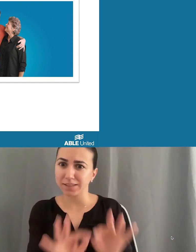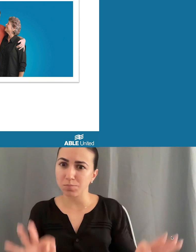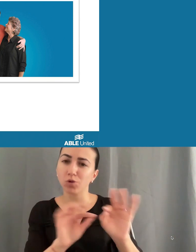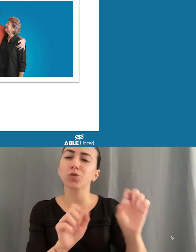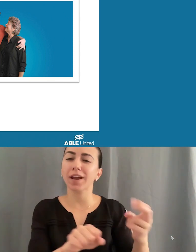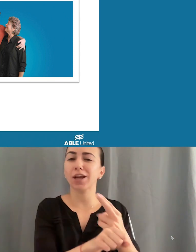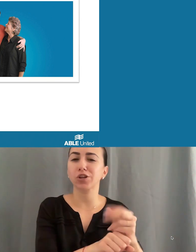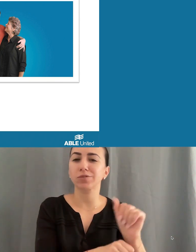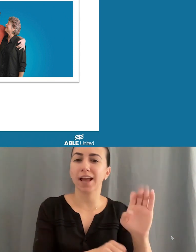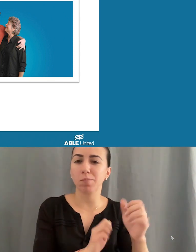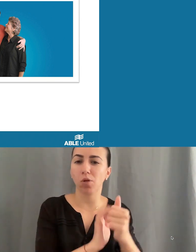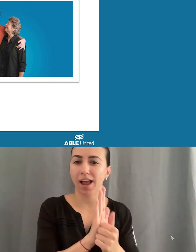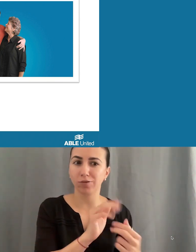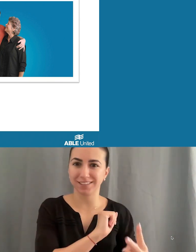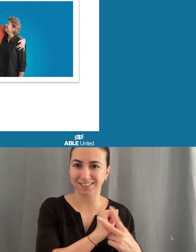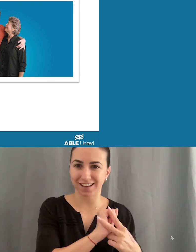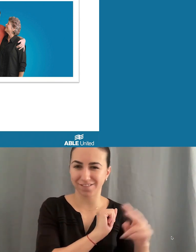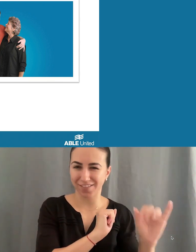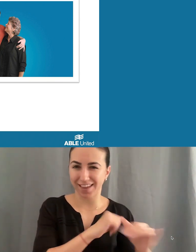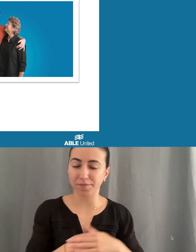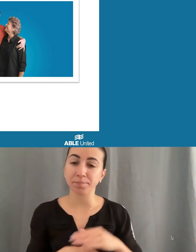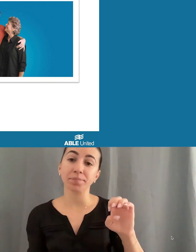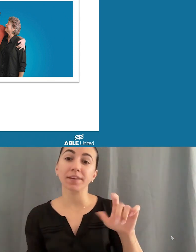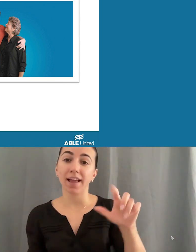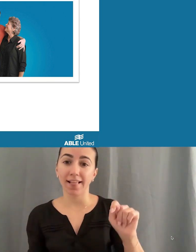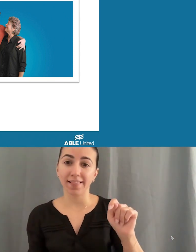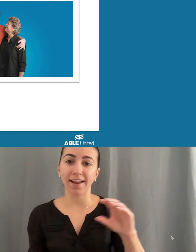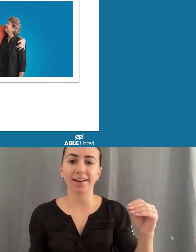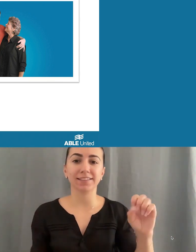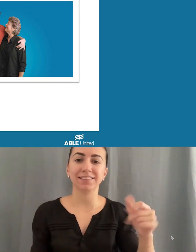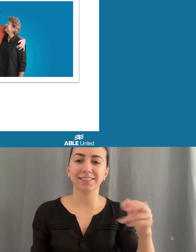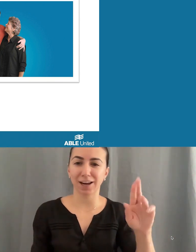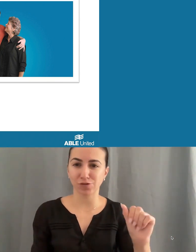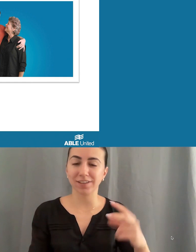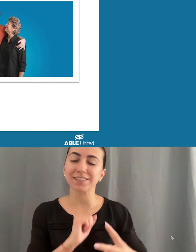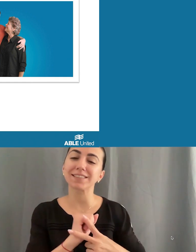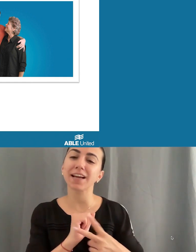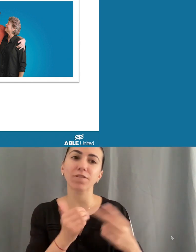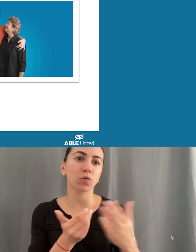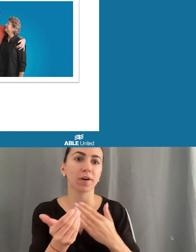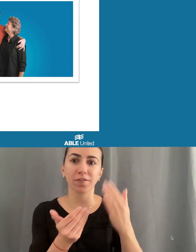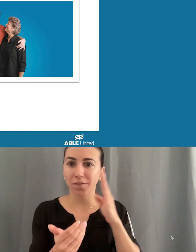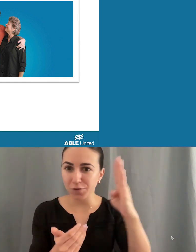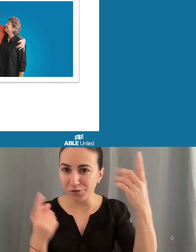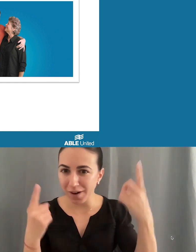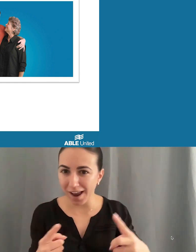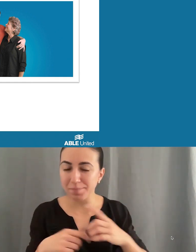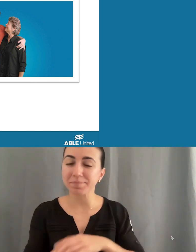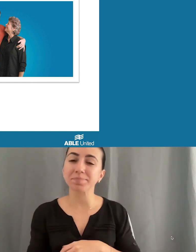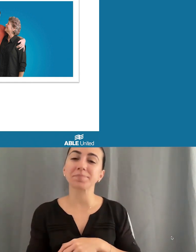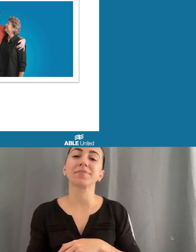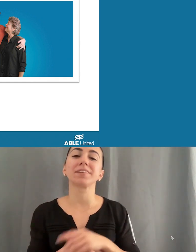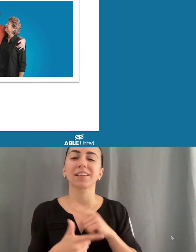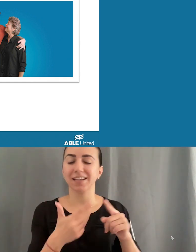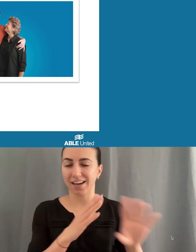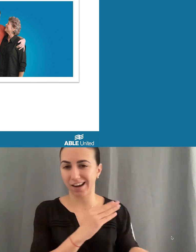account to save for that. Elliot and his mom Sandra, who's using funds to save for whatever the future may hold, and he can also